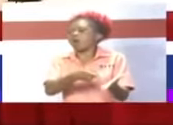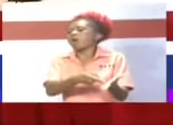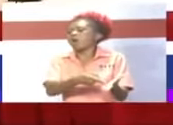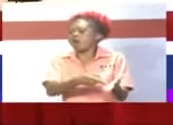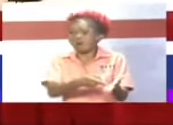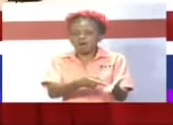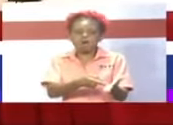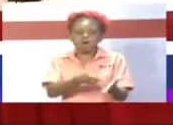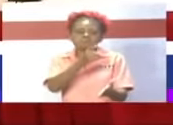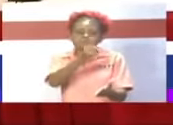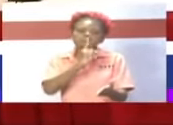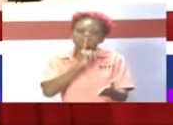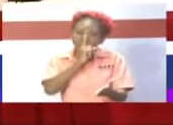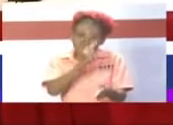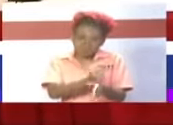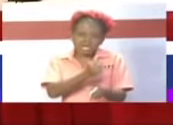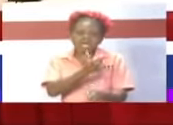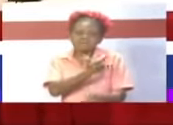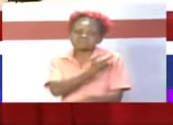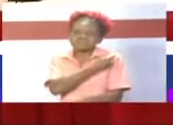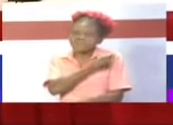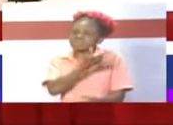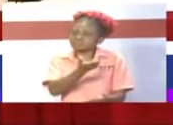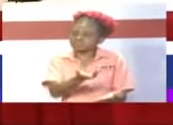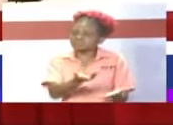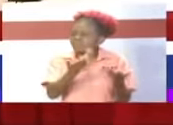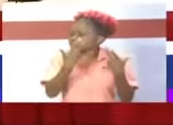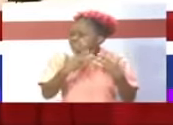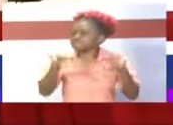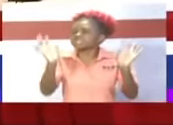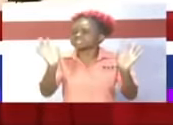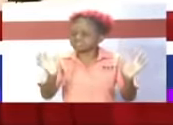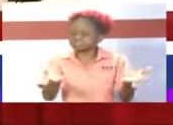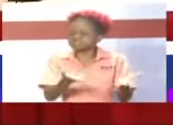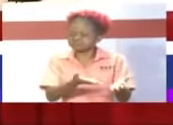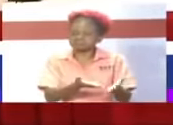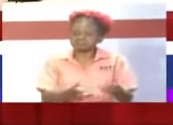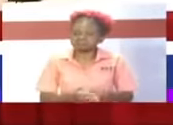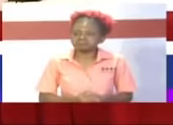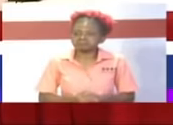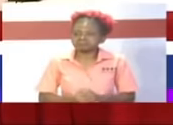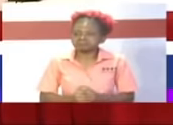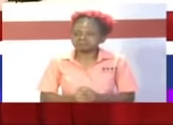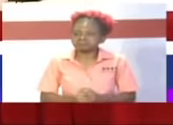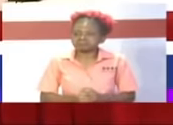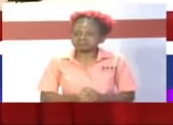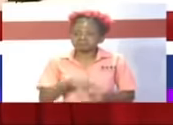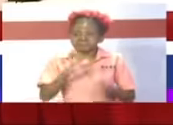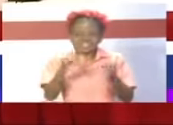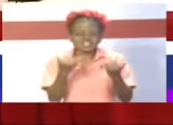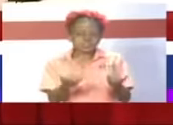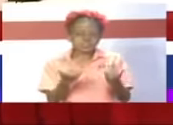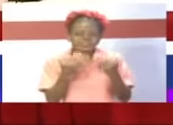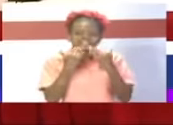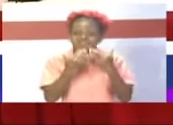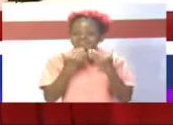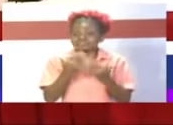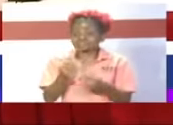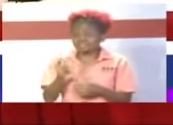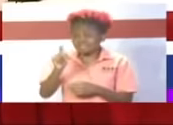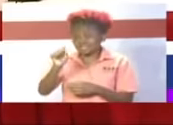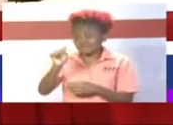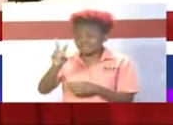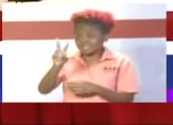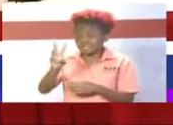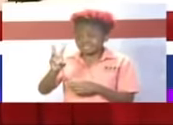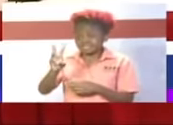We do have another follow-up question from TV6, so we go back to TV6. Thanks